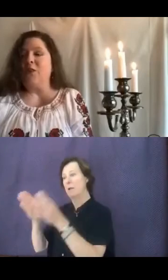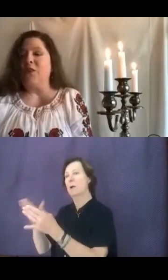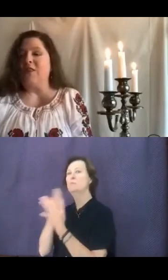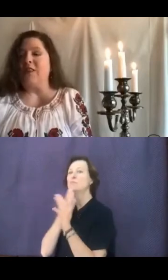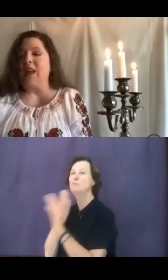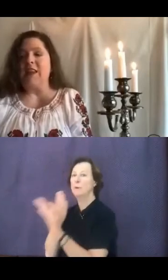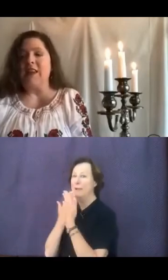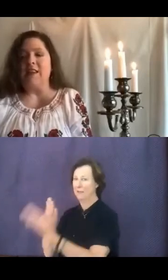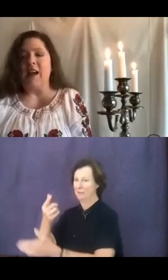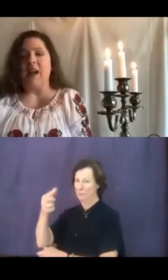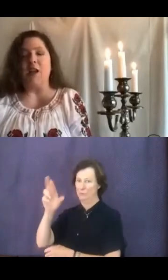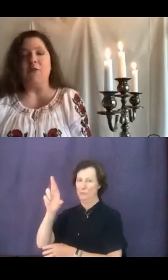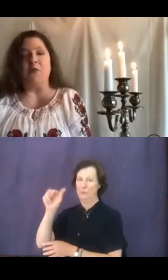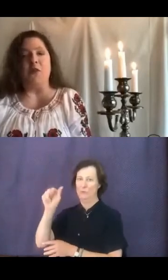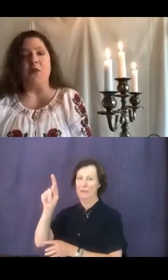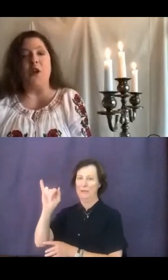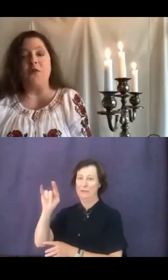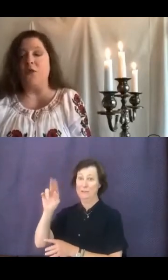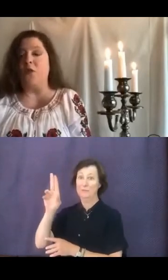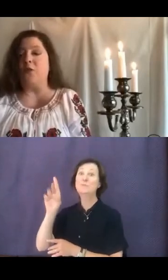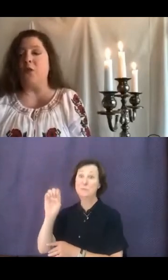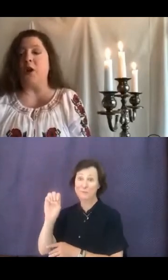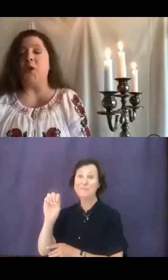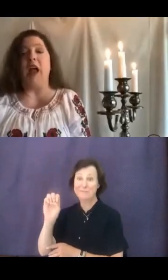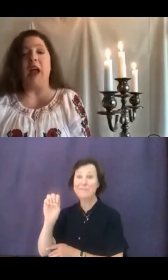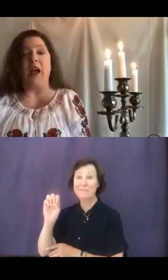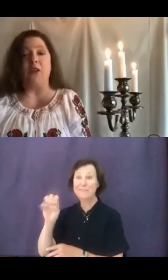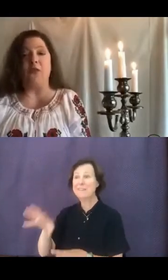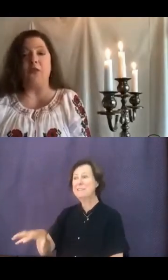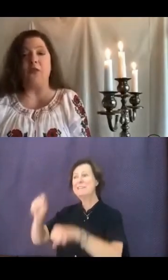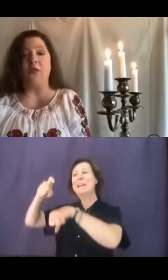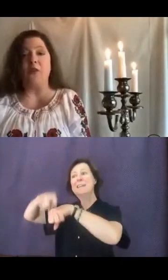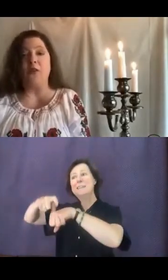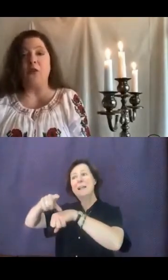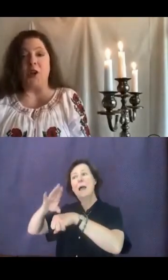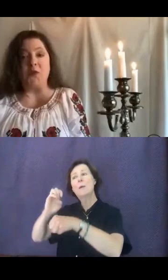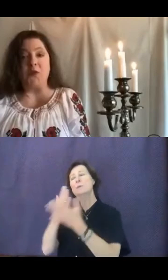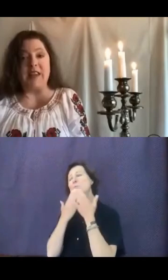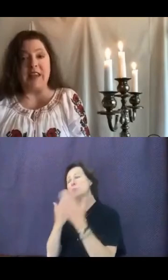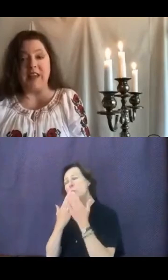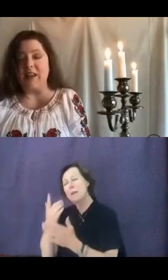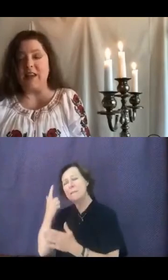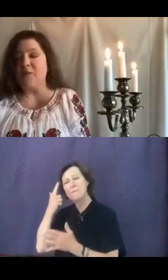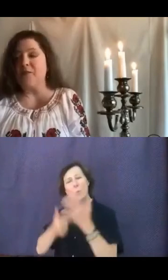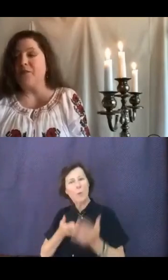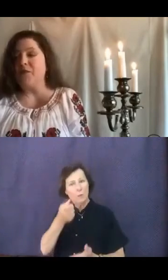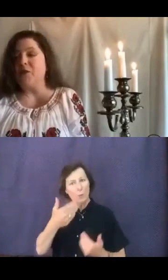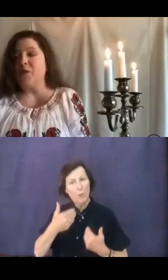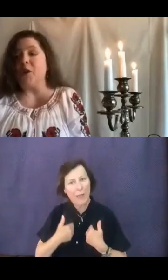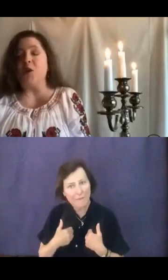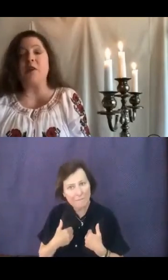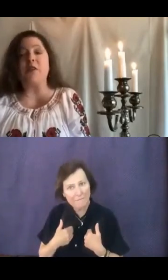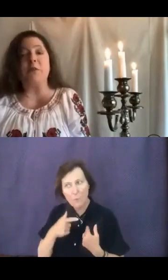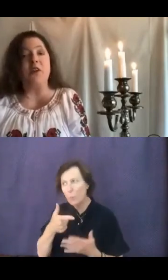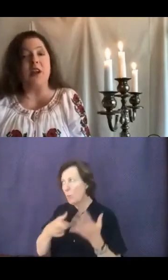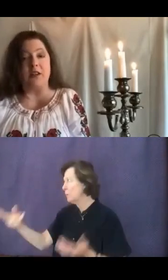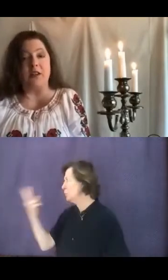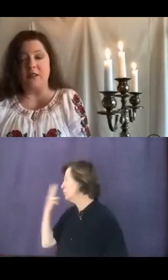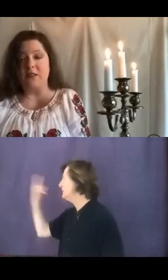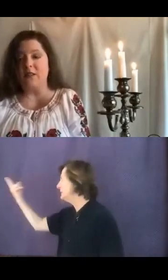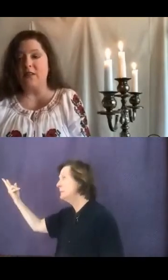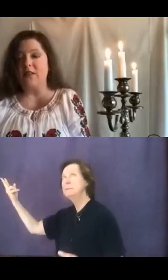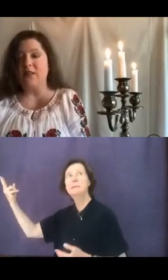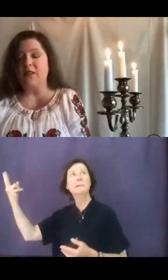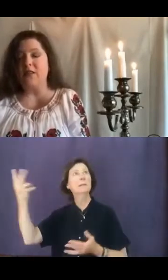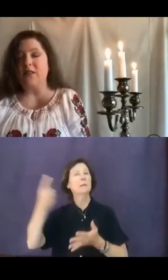Gratitude is taking the time to be grateful for what you have, what you see, what you